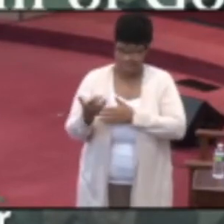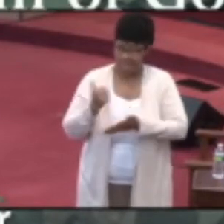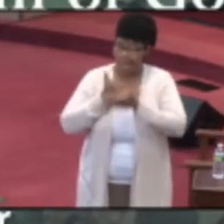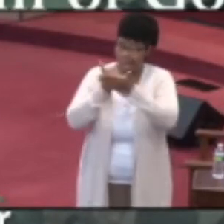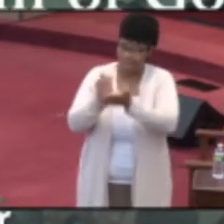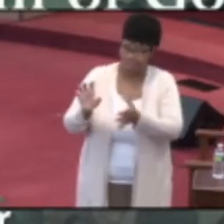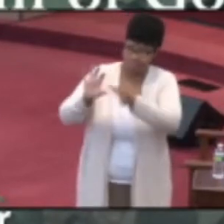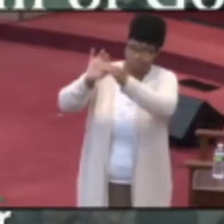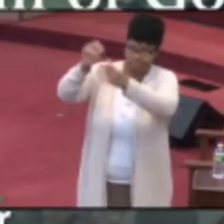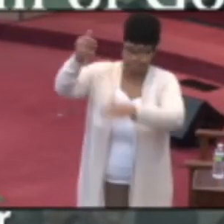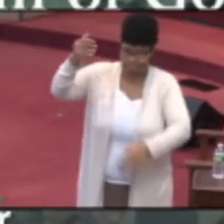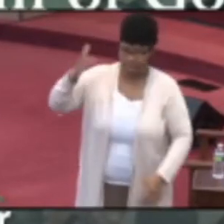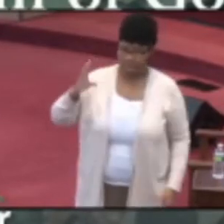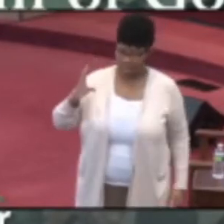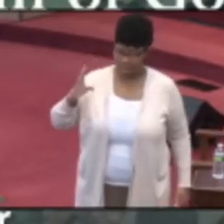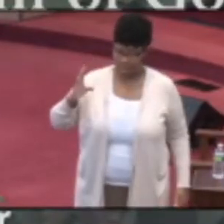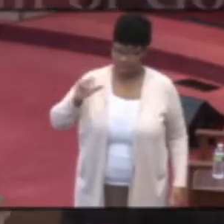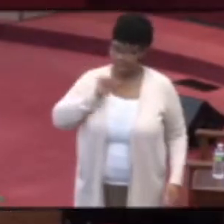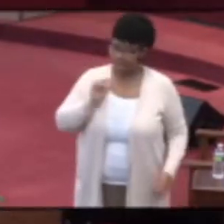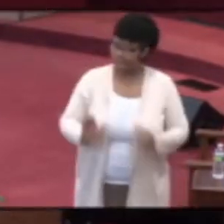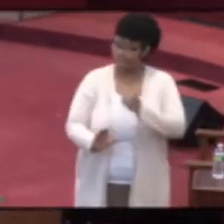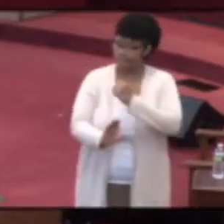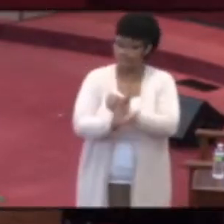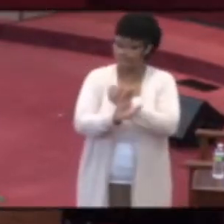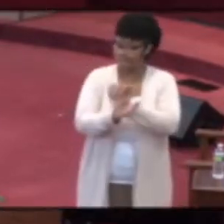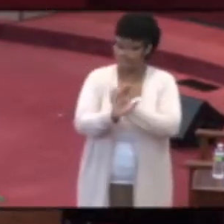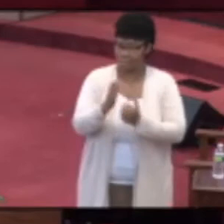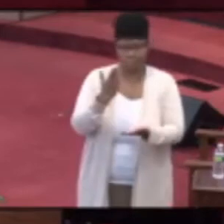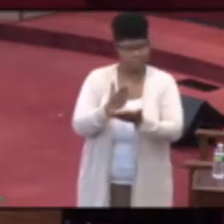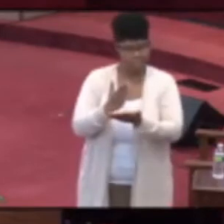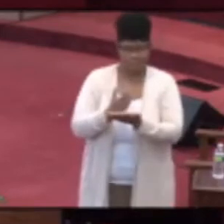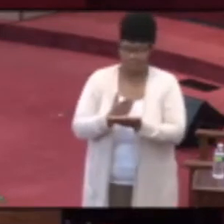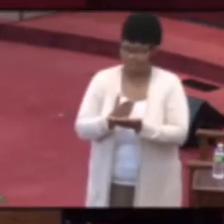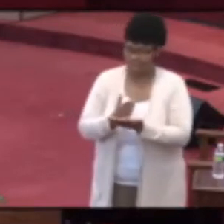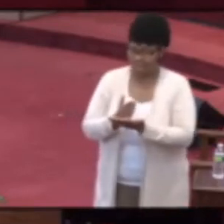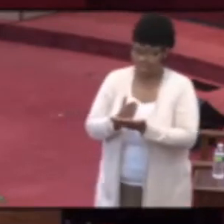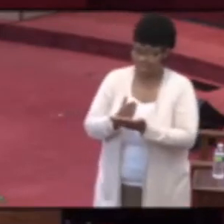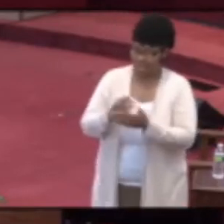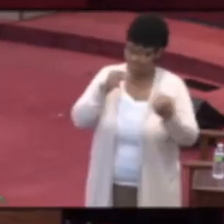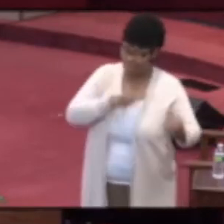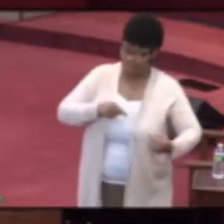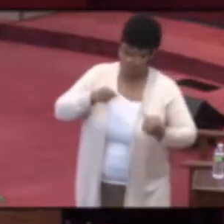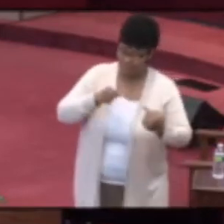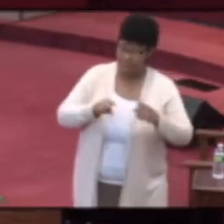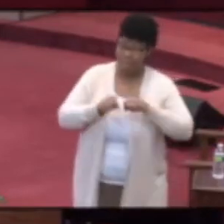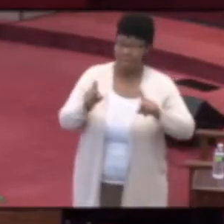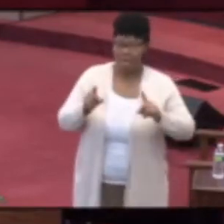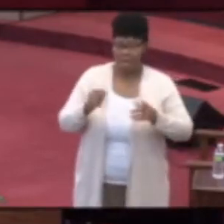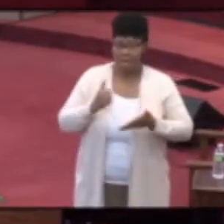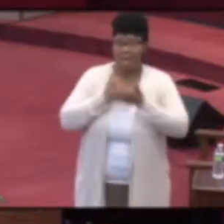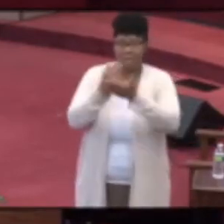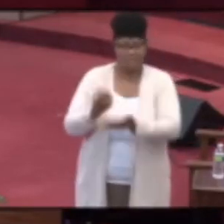grounding. Prayer doesn't prevent the cross, but it sure does give it meaning.